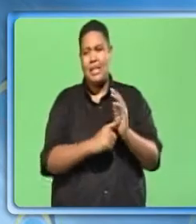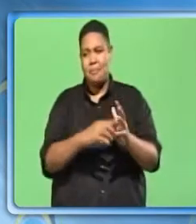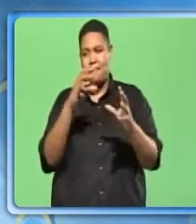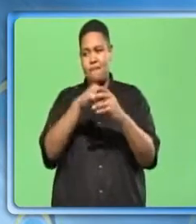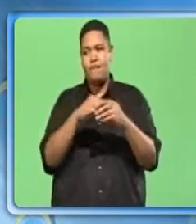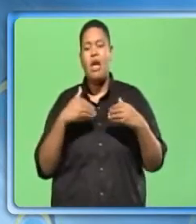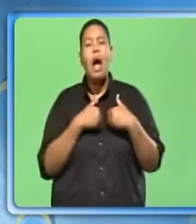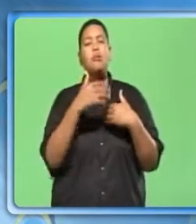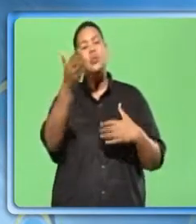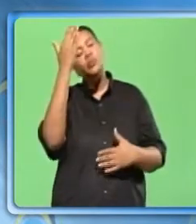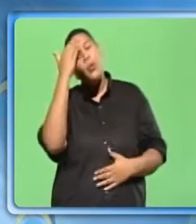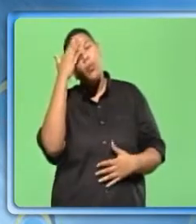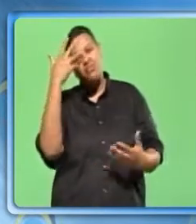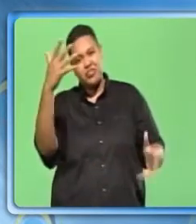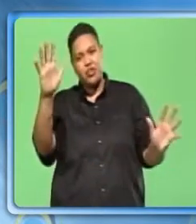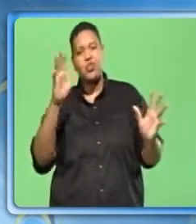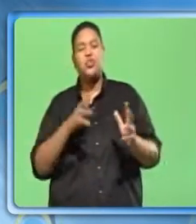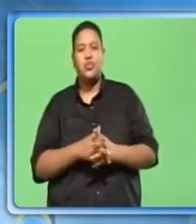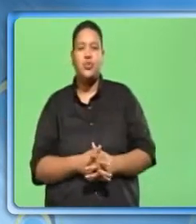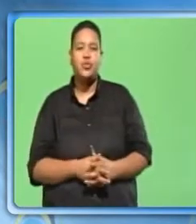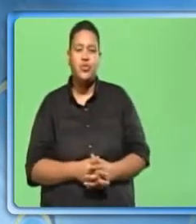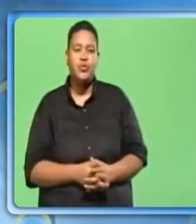which you are familiar.